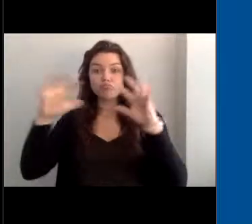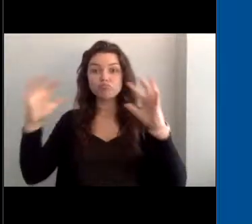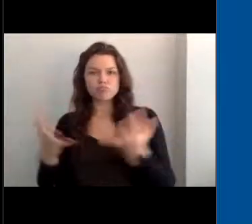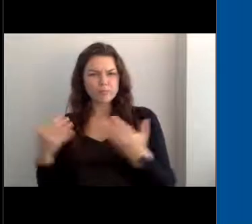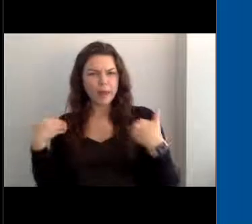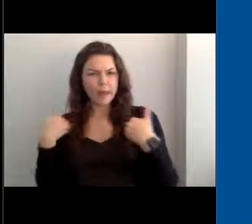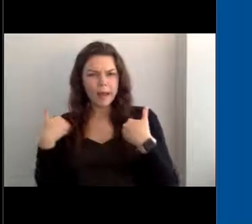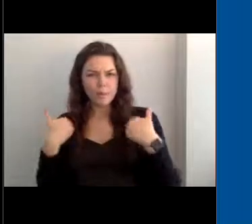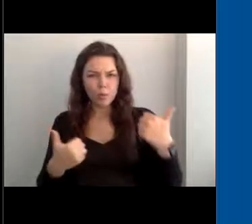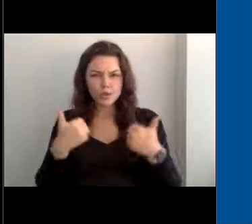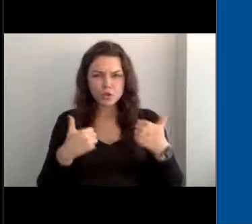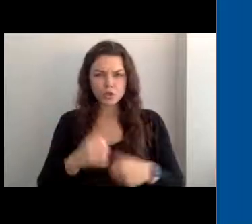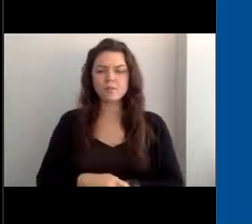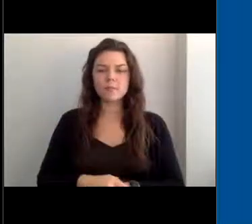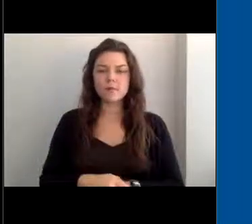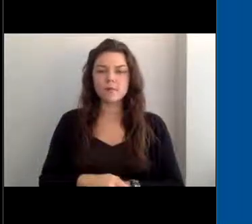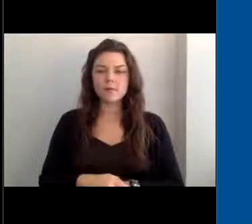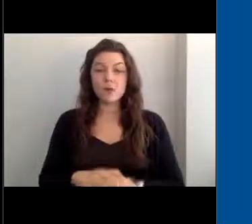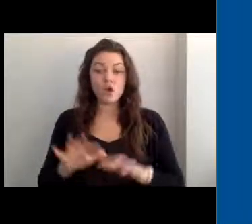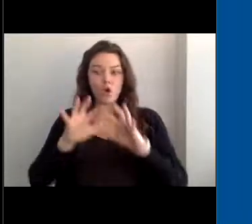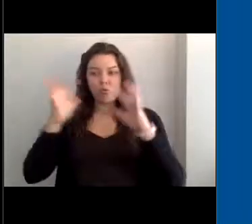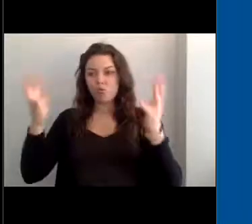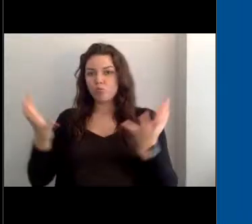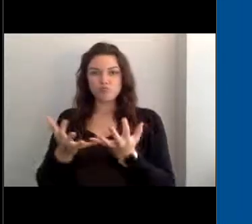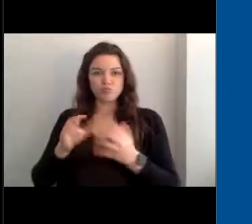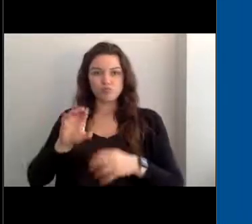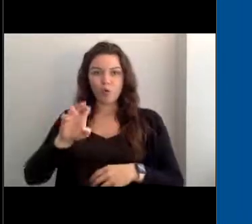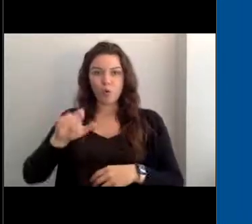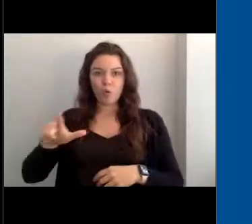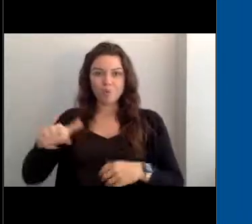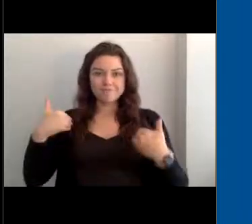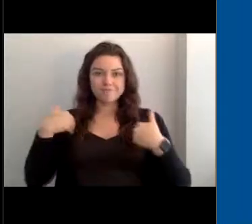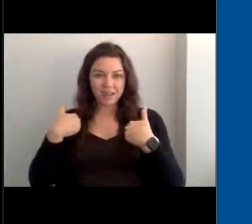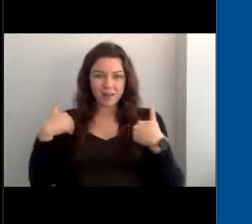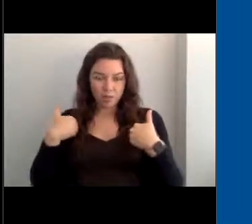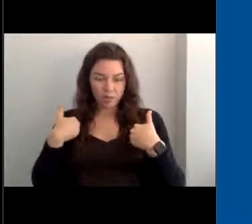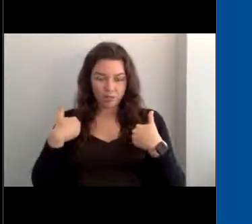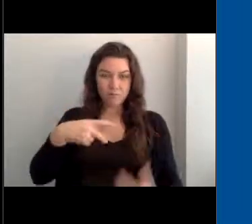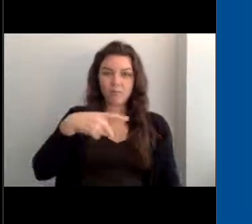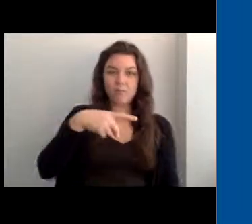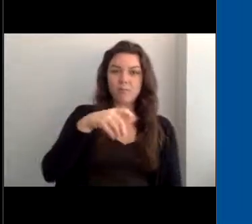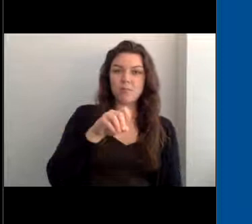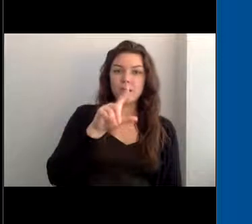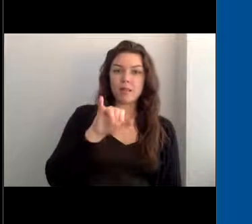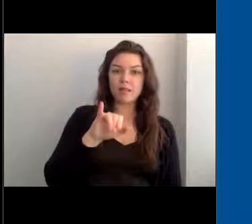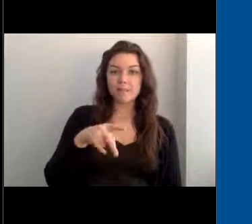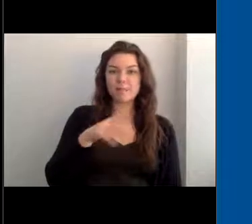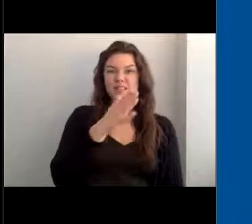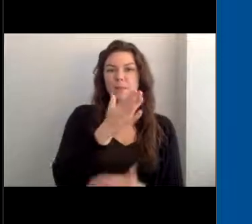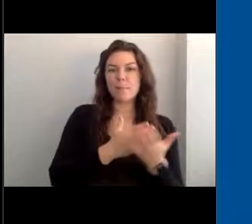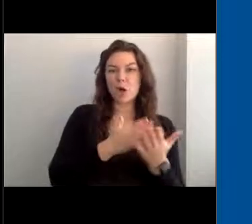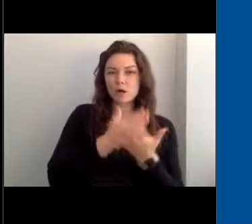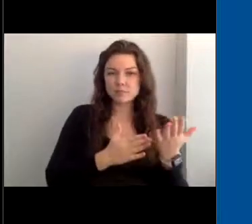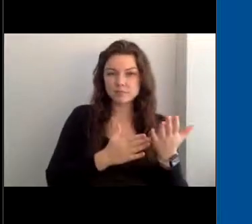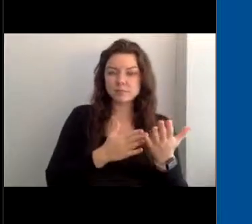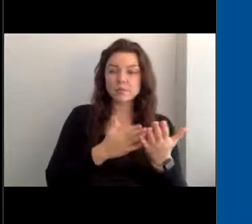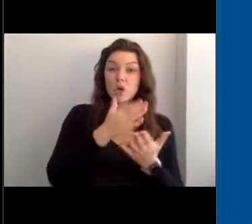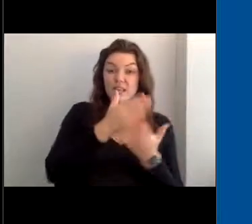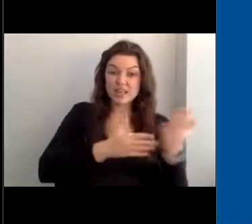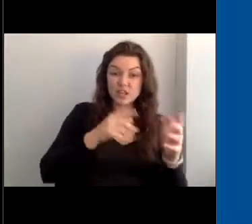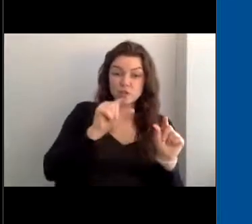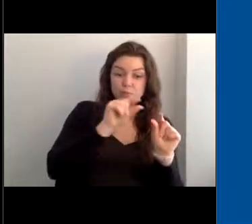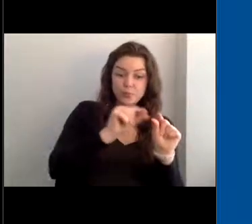good question. The whole coral is the animal. The polyps are the part. So every single polyp there is genetically identical. They're